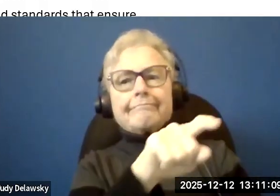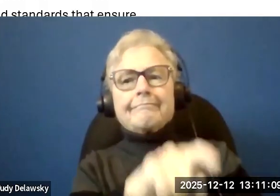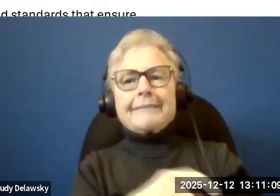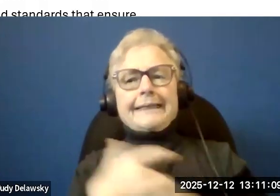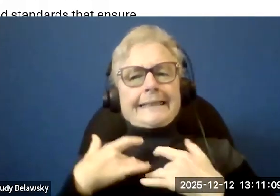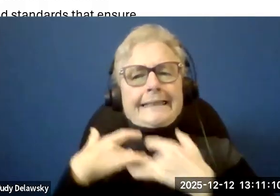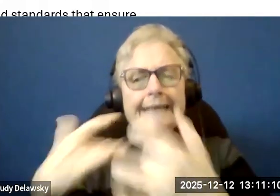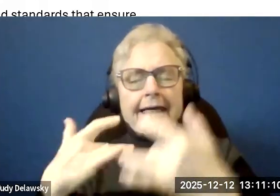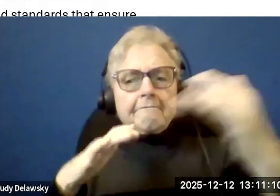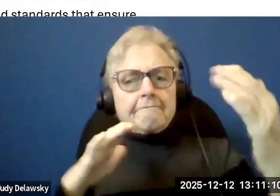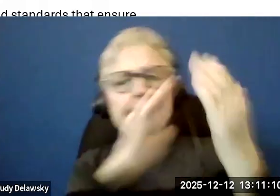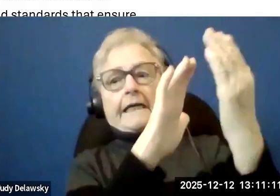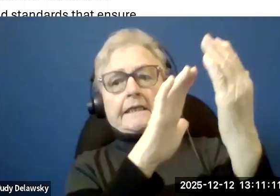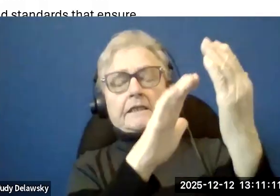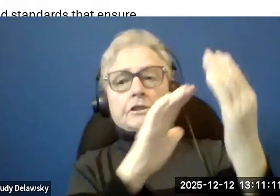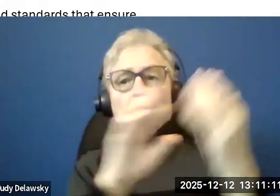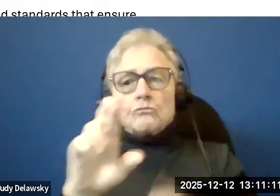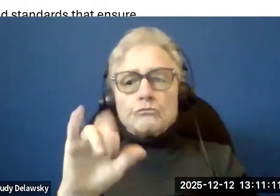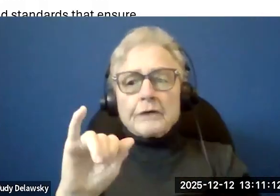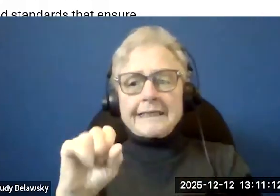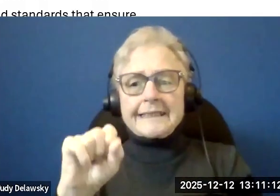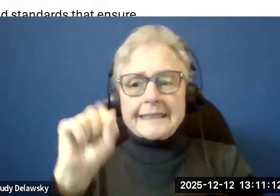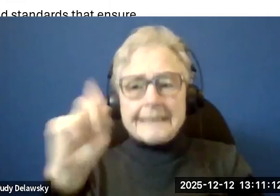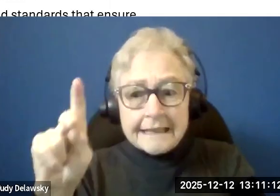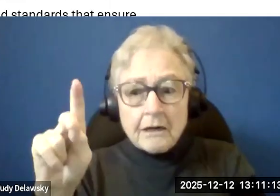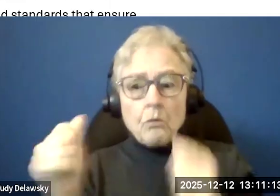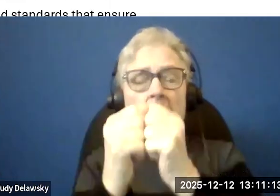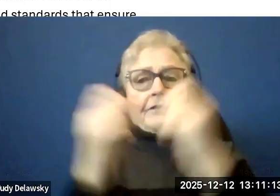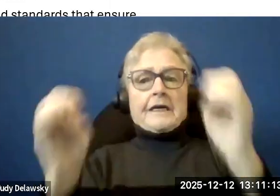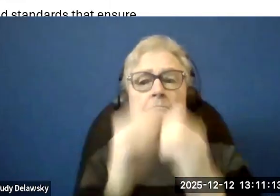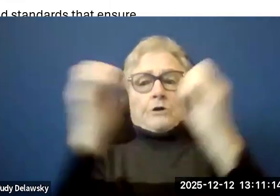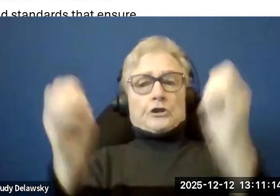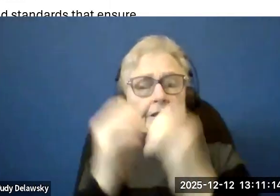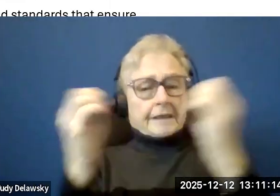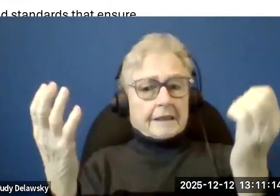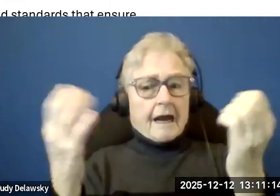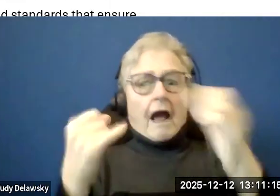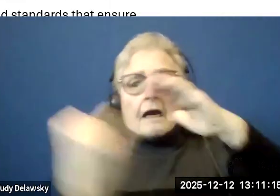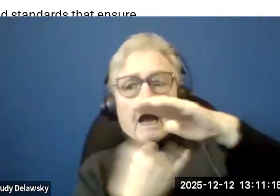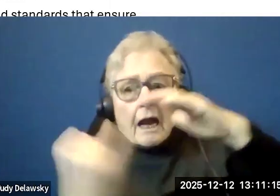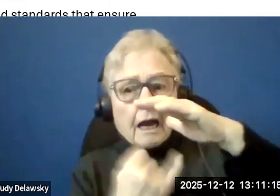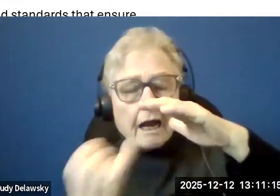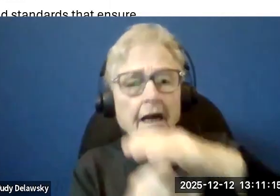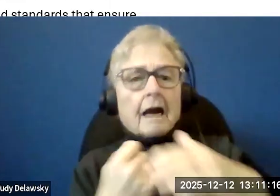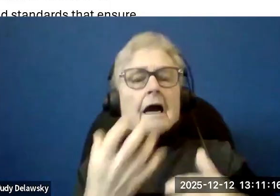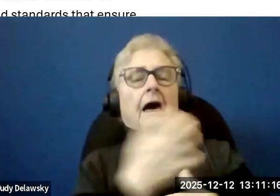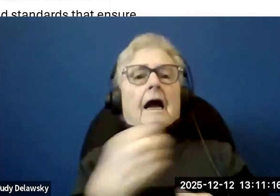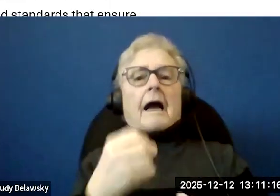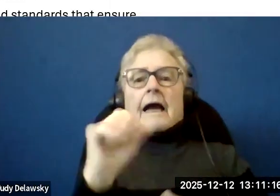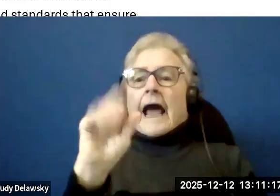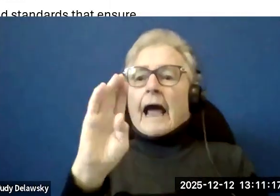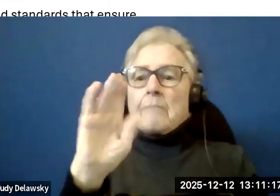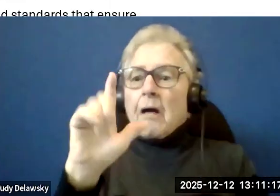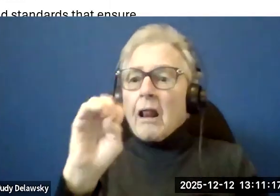climate emergencies. And this is solely, due to systemic inequalities, isolation, ableism, and limited